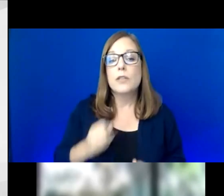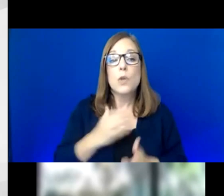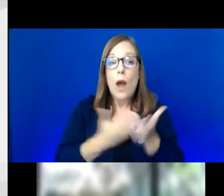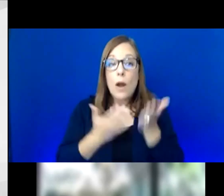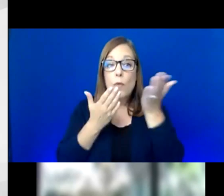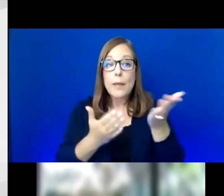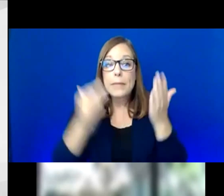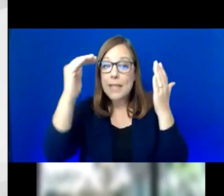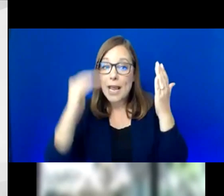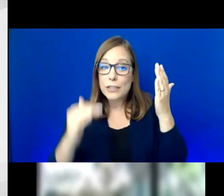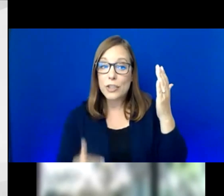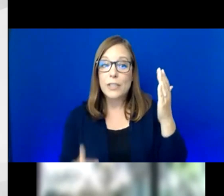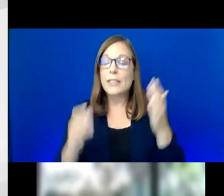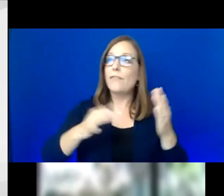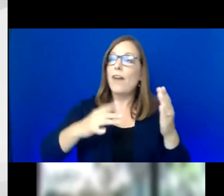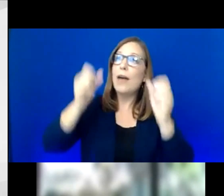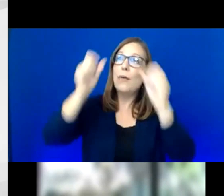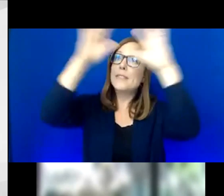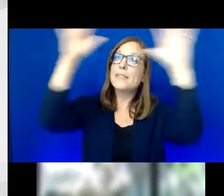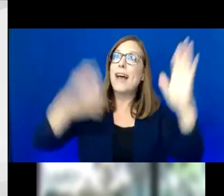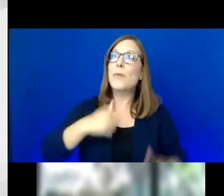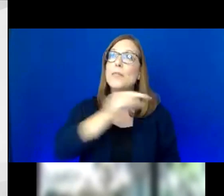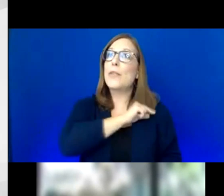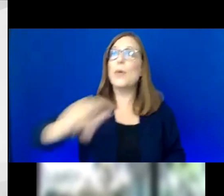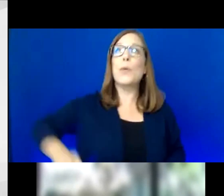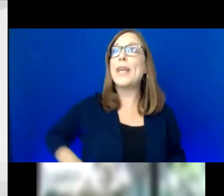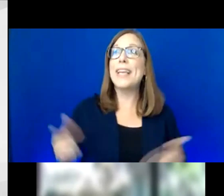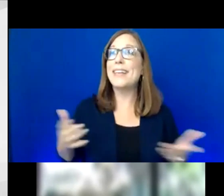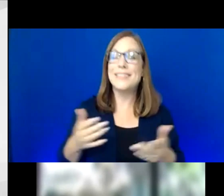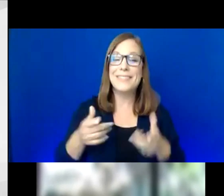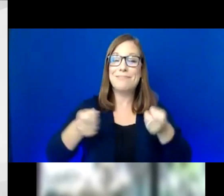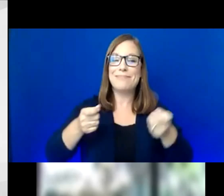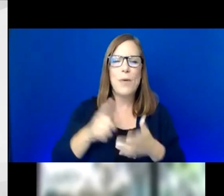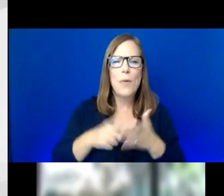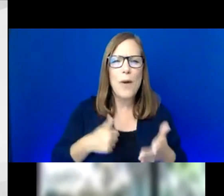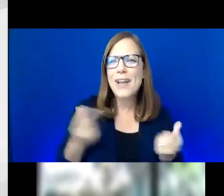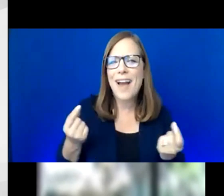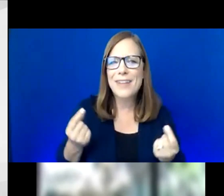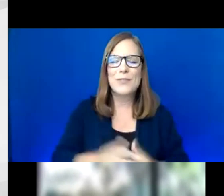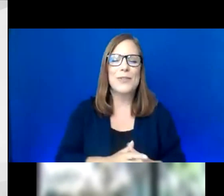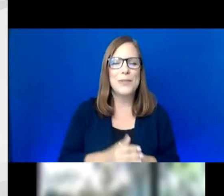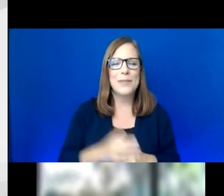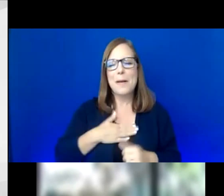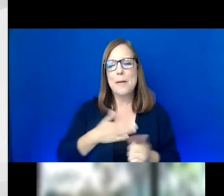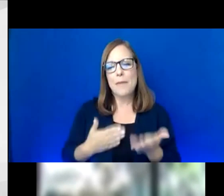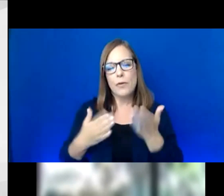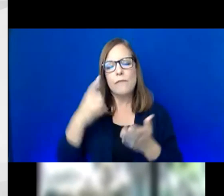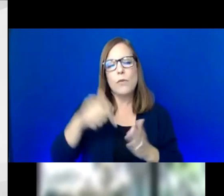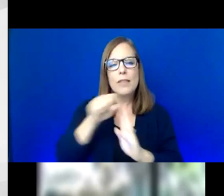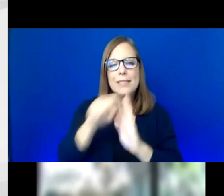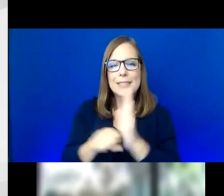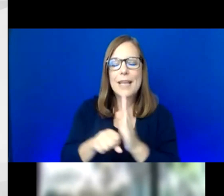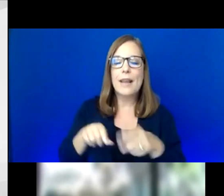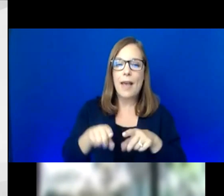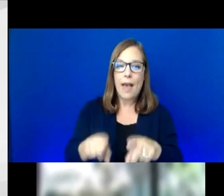were queen, what would I do? My recommendation for the state is, as you're